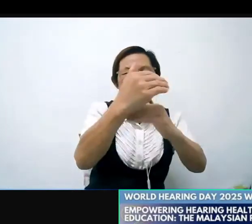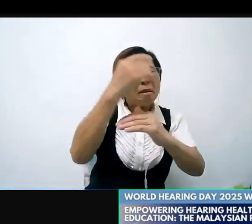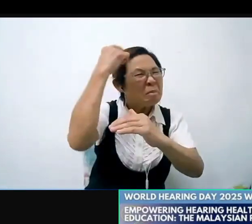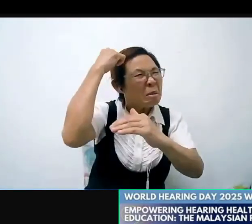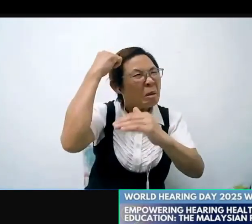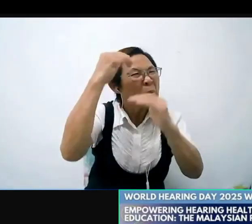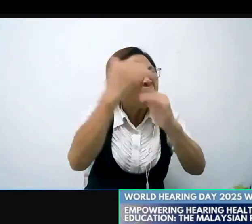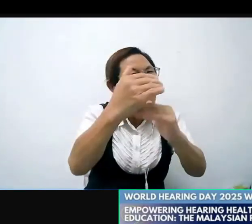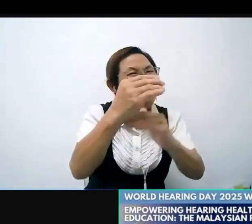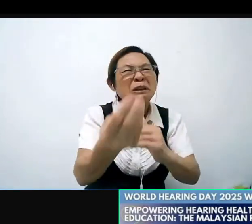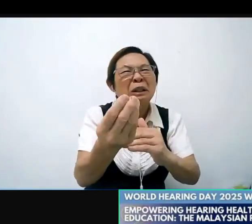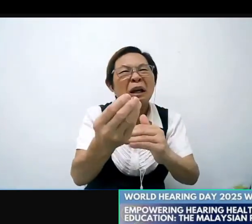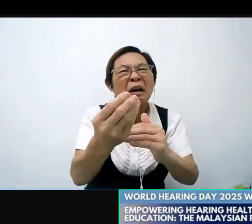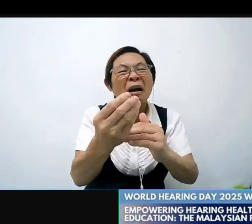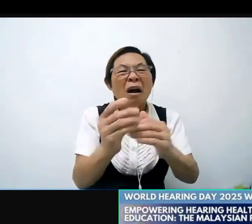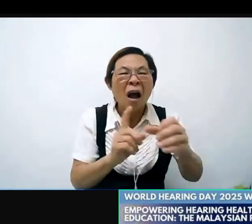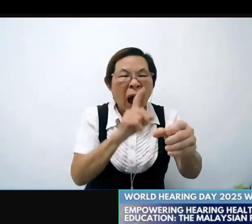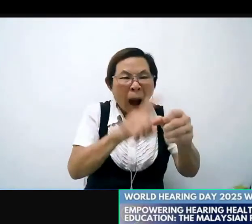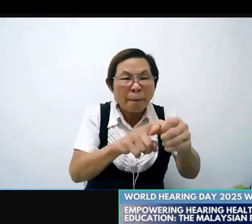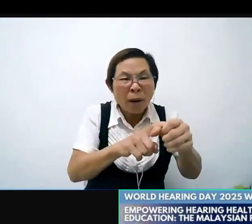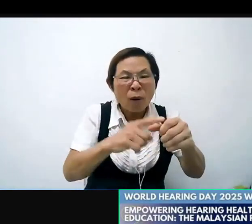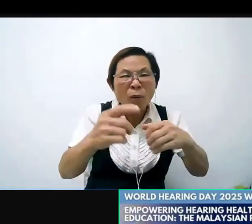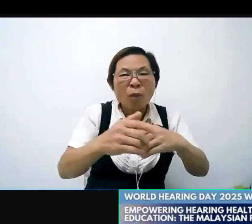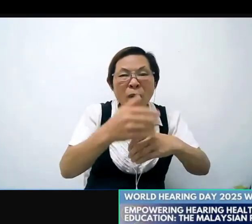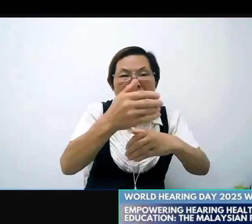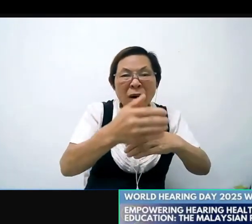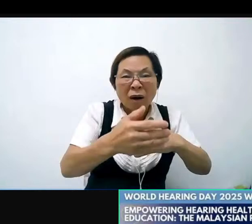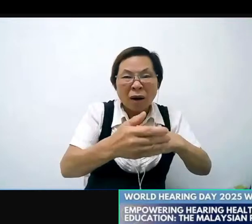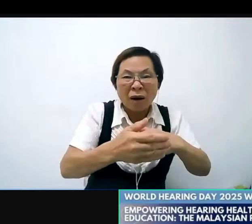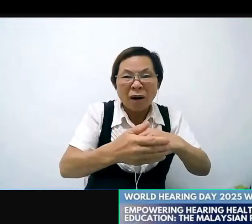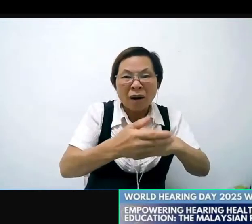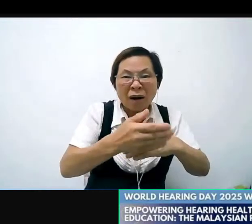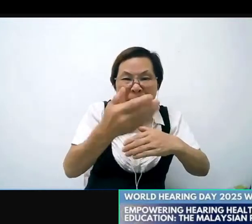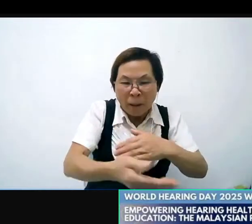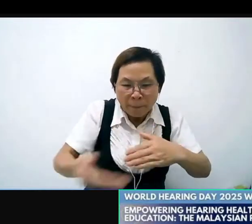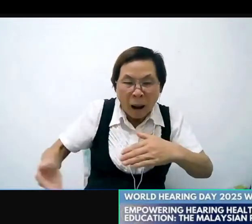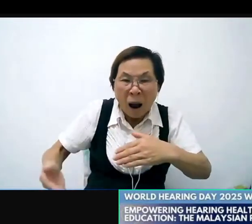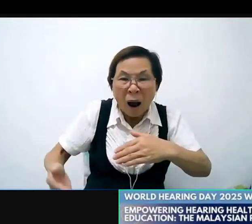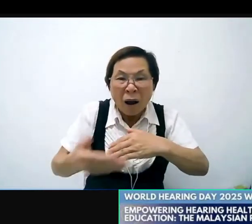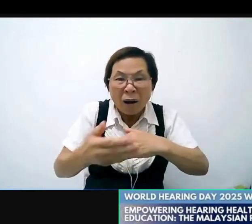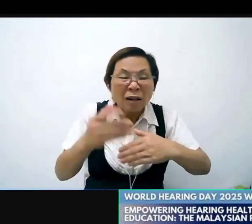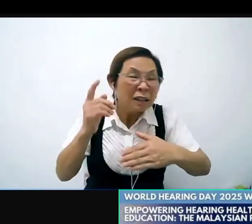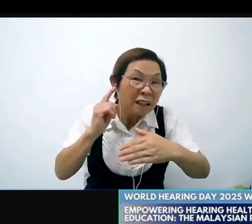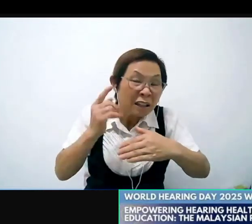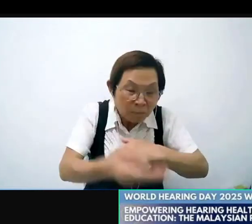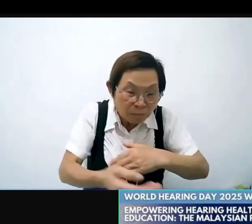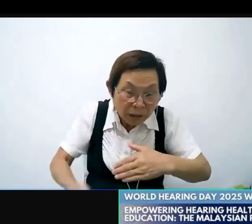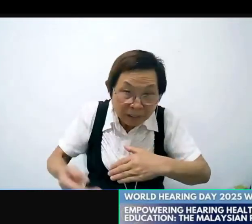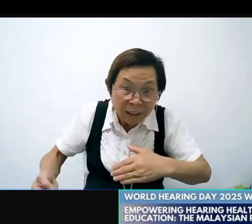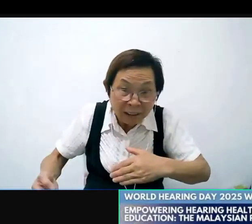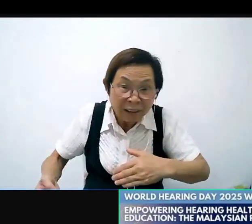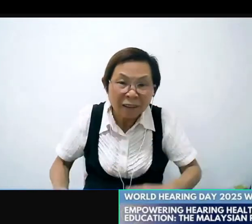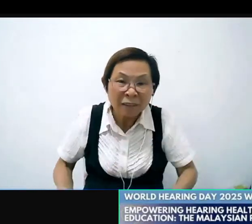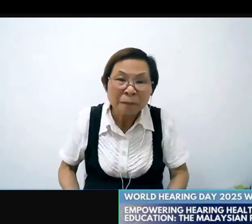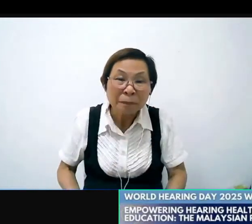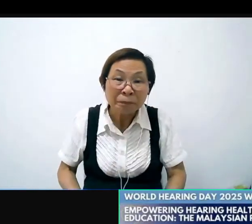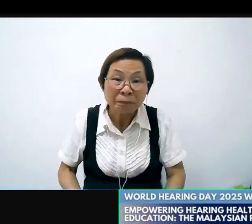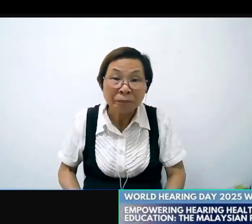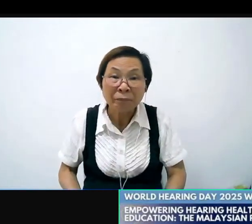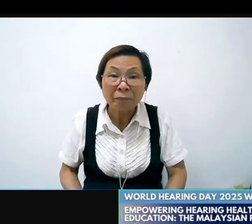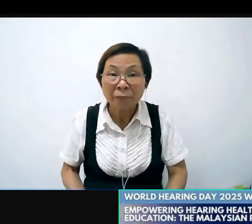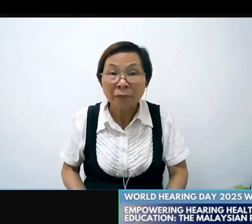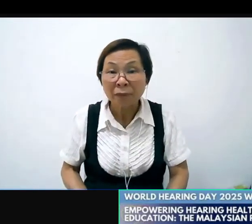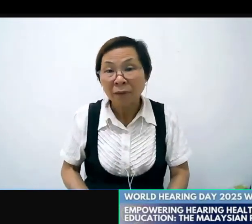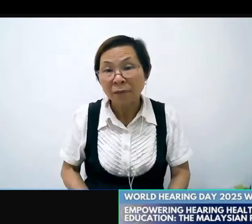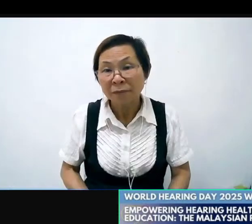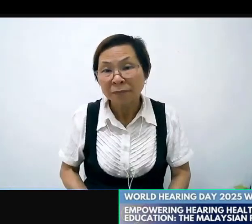about hearing devices and they need training about that. And they say they